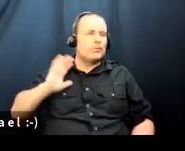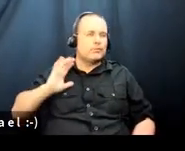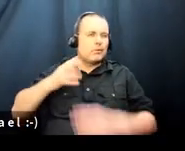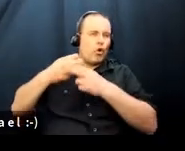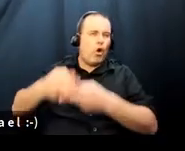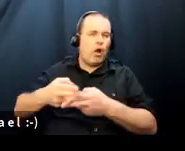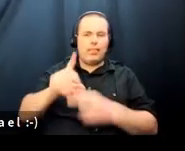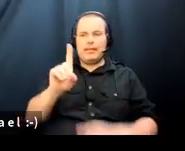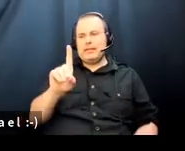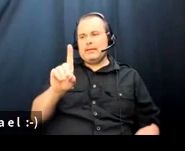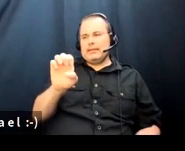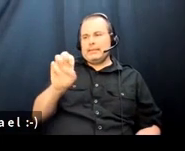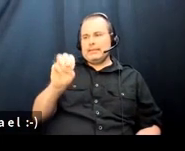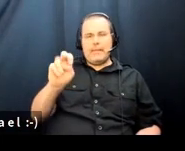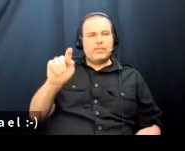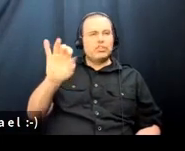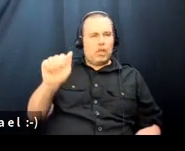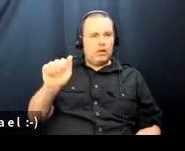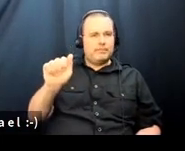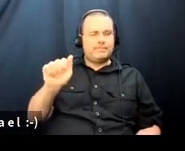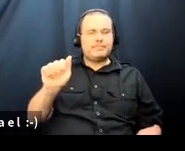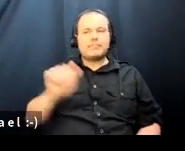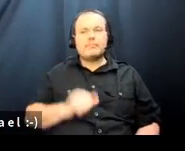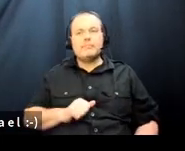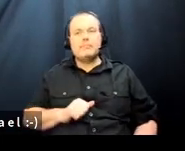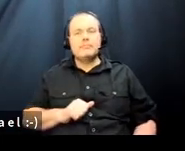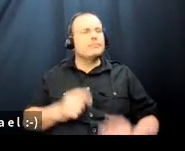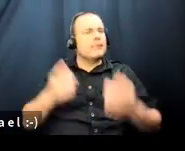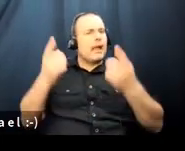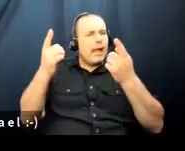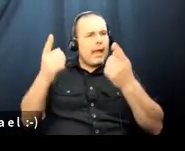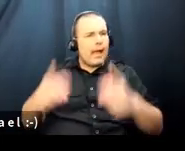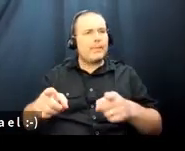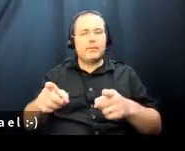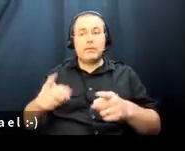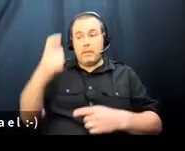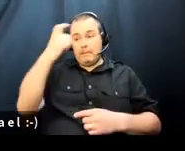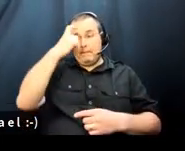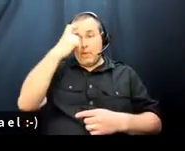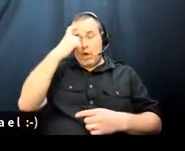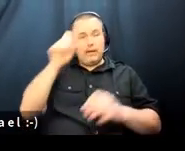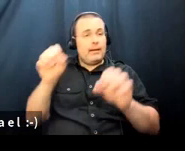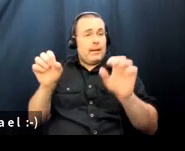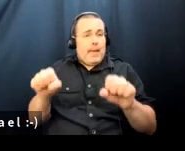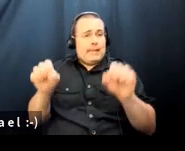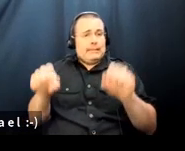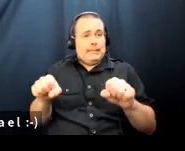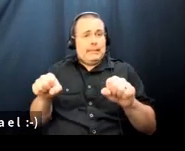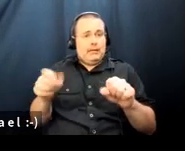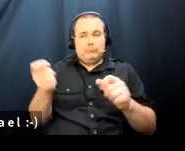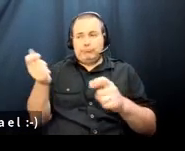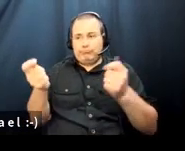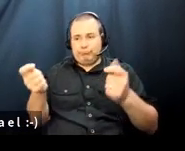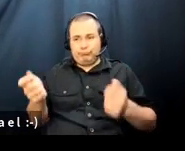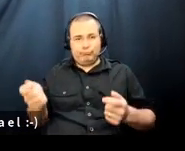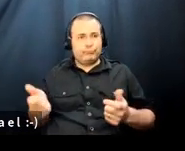And what we find is that people lose their brain capacities in the order